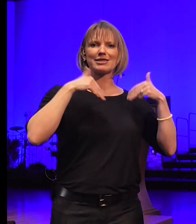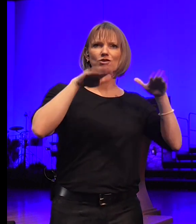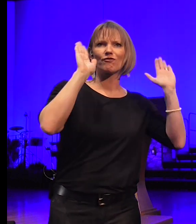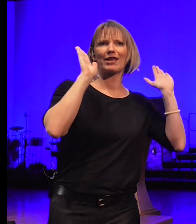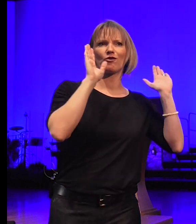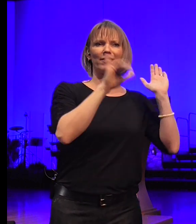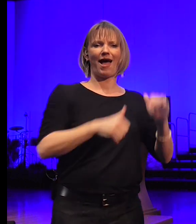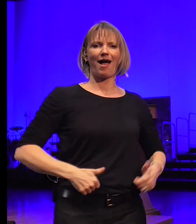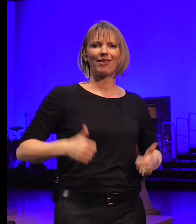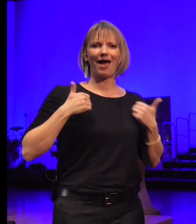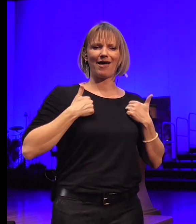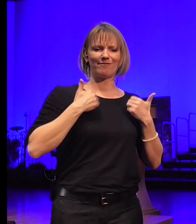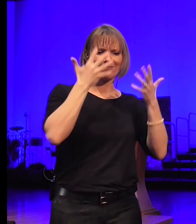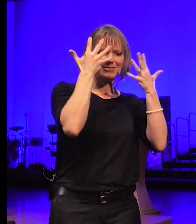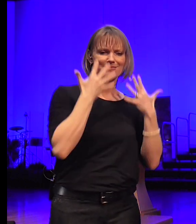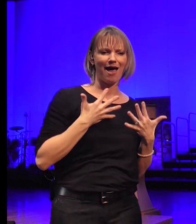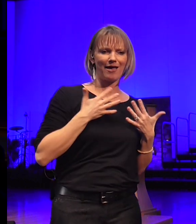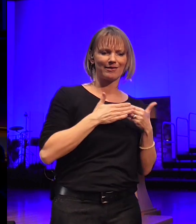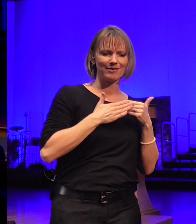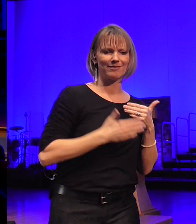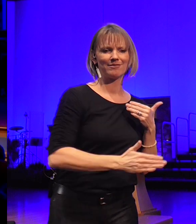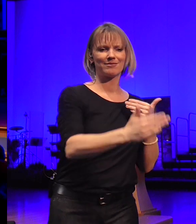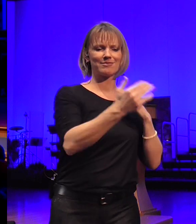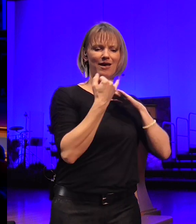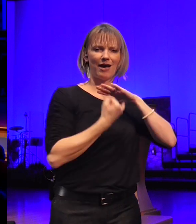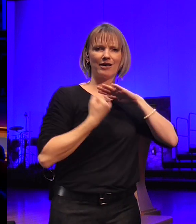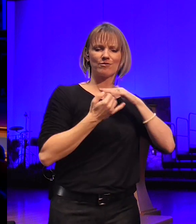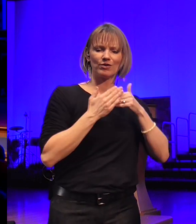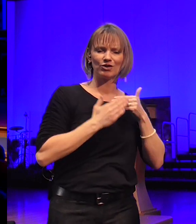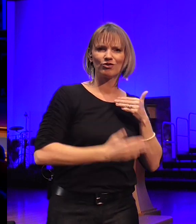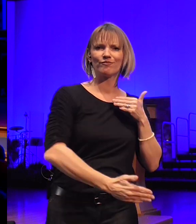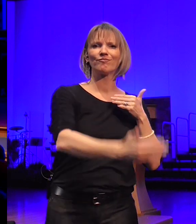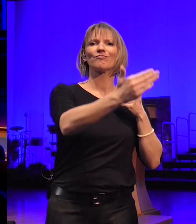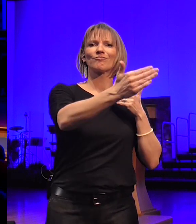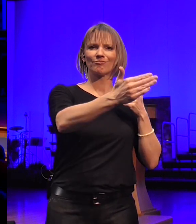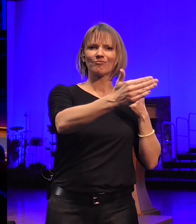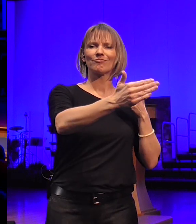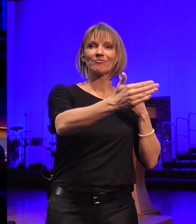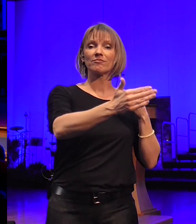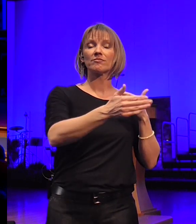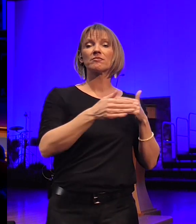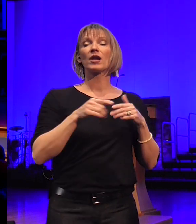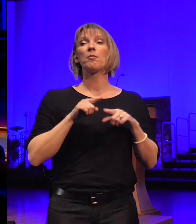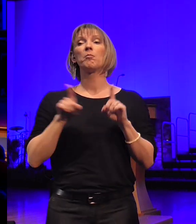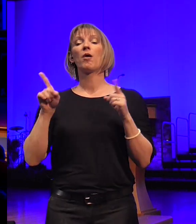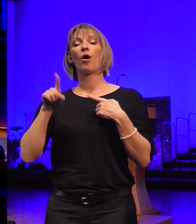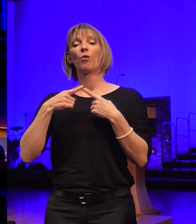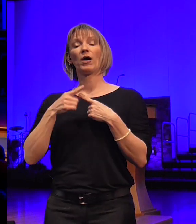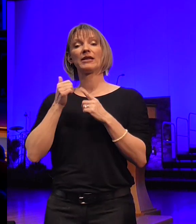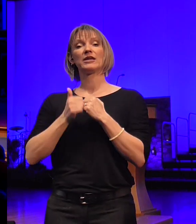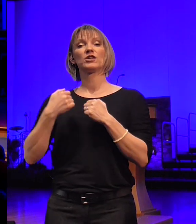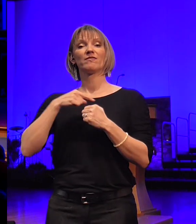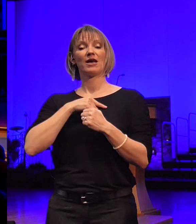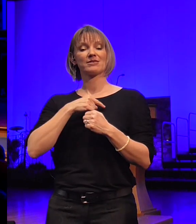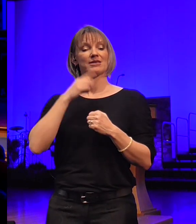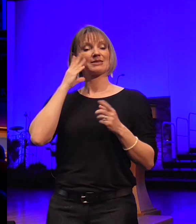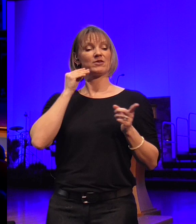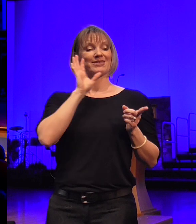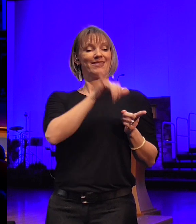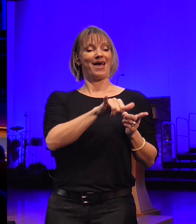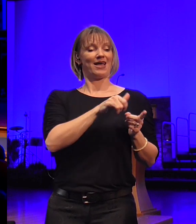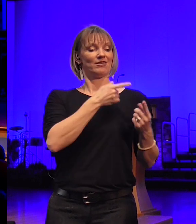to a life of sadness and isolation. And yet, when each of us is touched by that school of hard